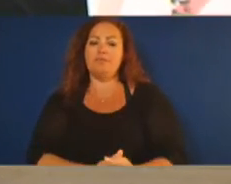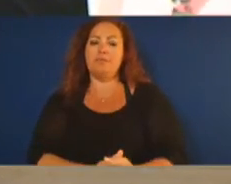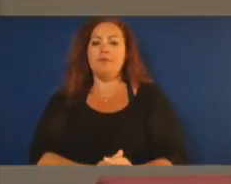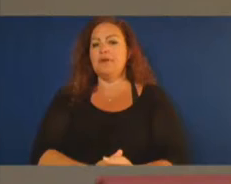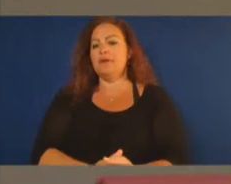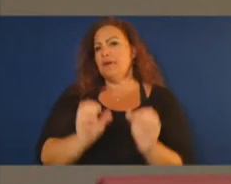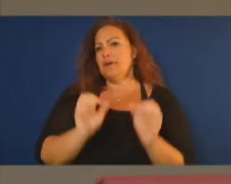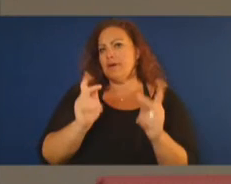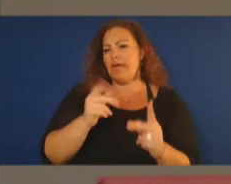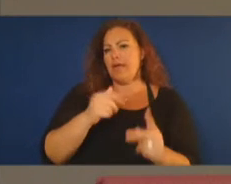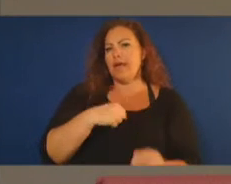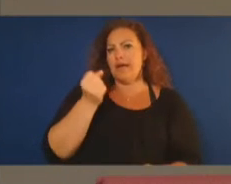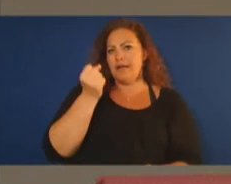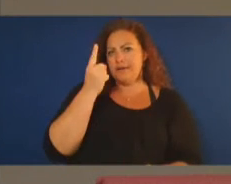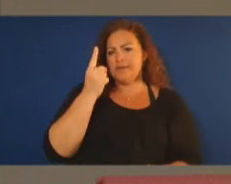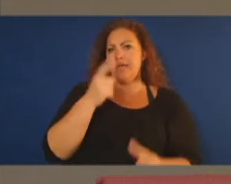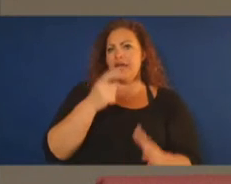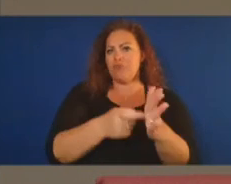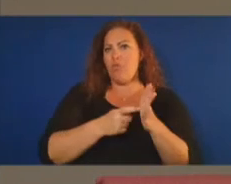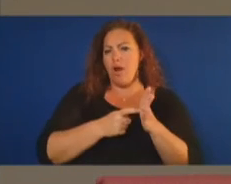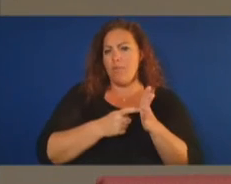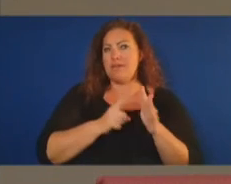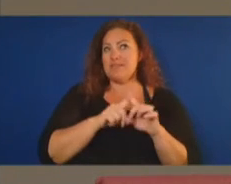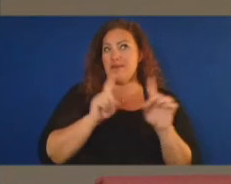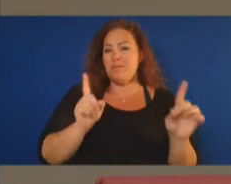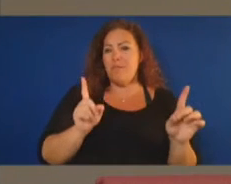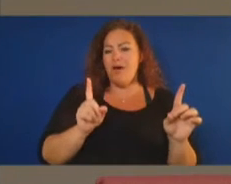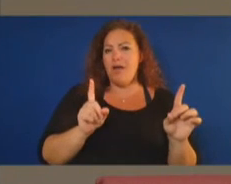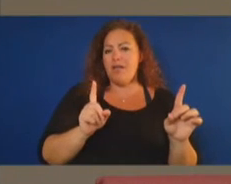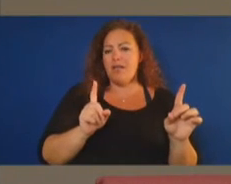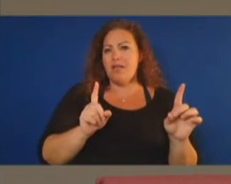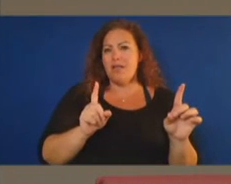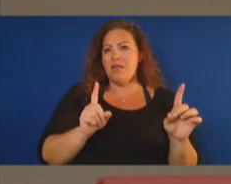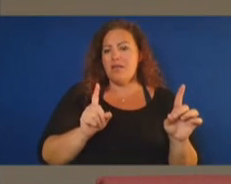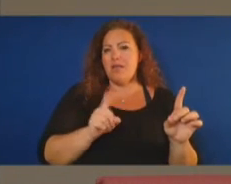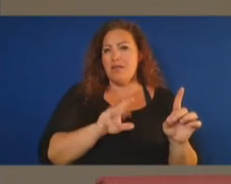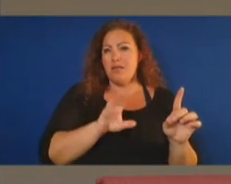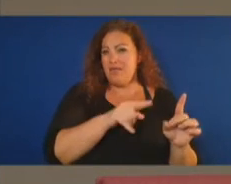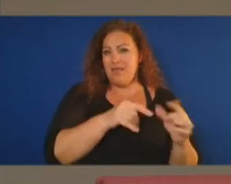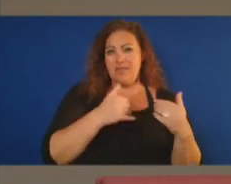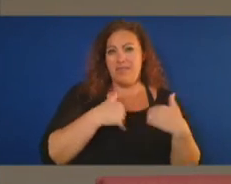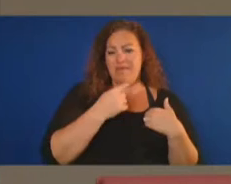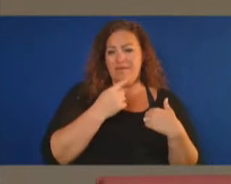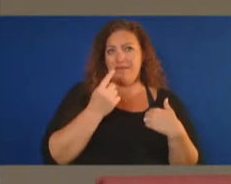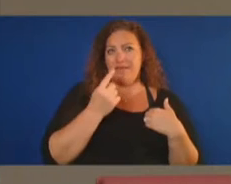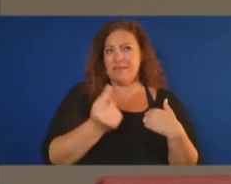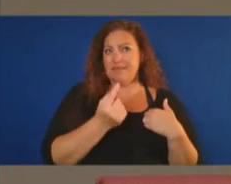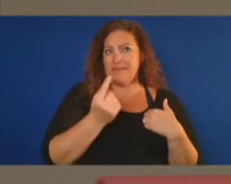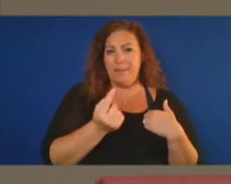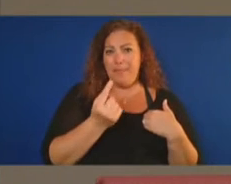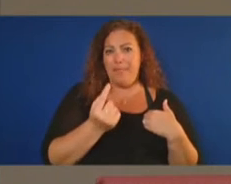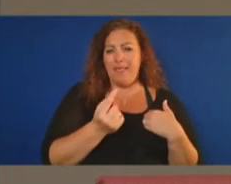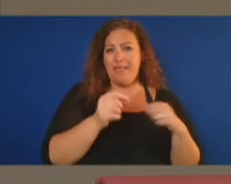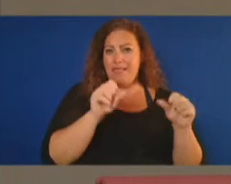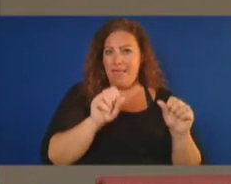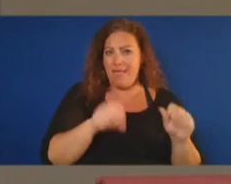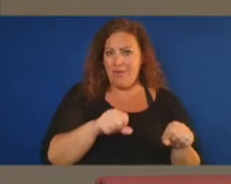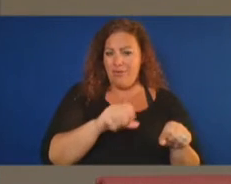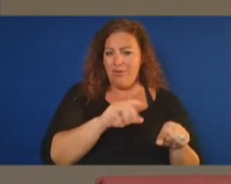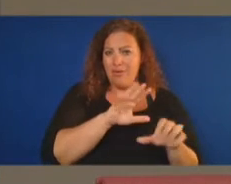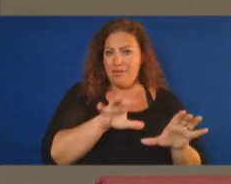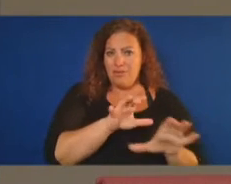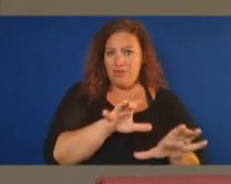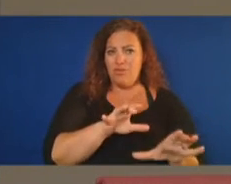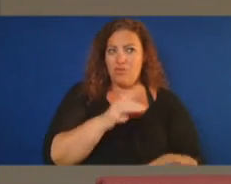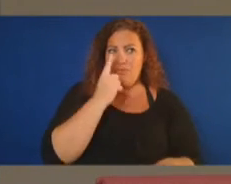and I understand requirements but uh is there something that that that could be done um to